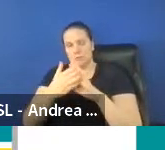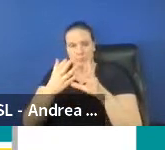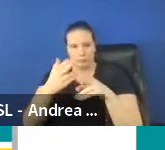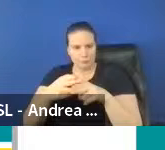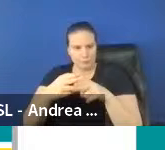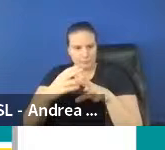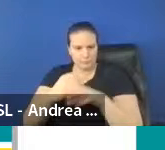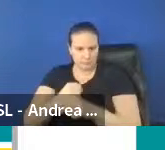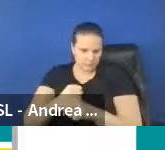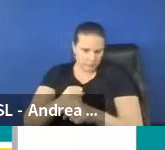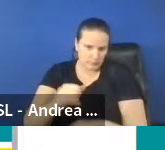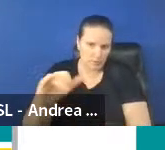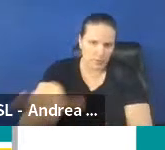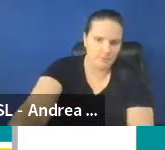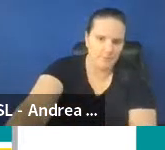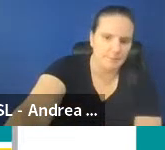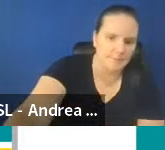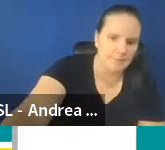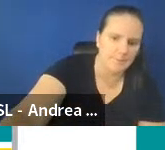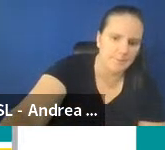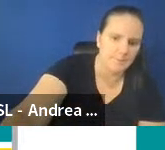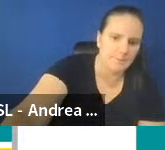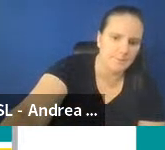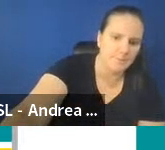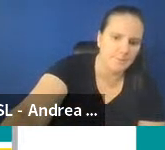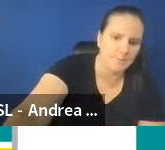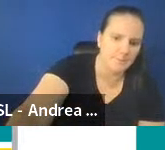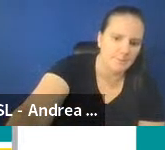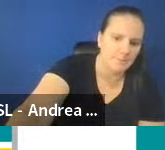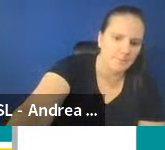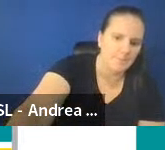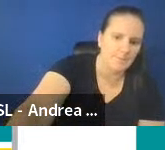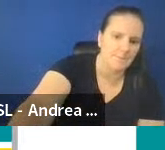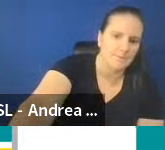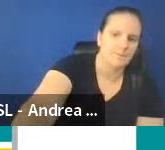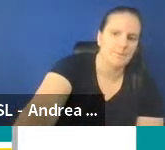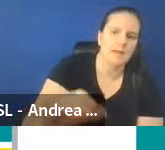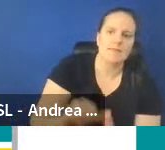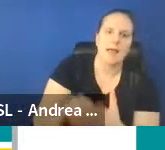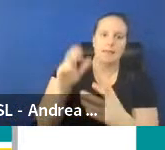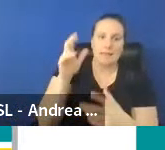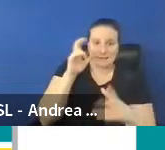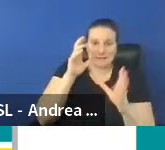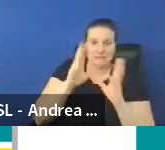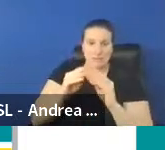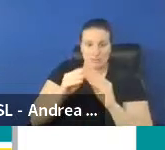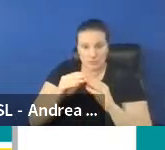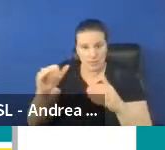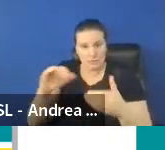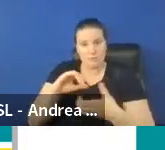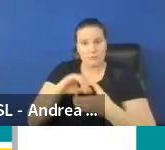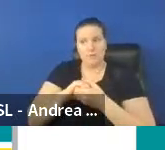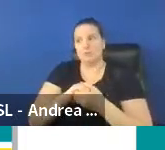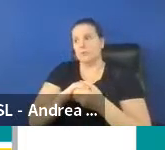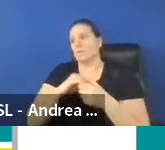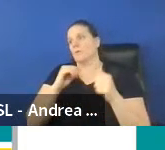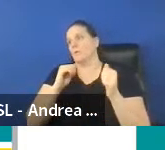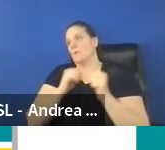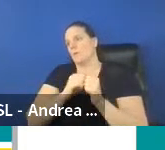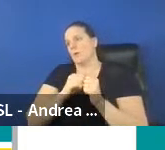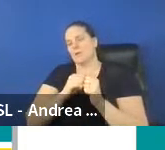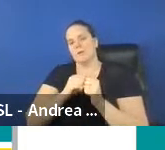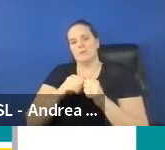briefings, in listening sessions. The listening sessions were a partnership with